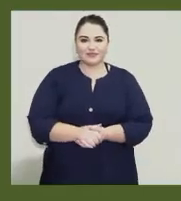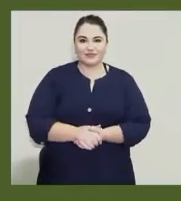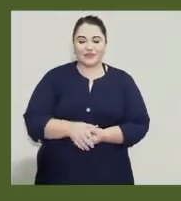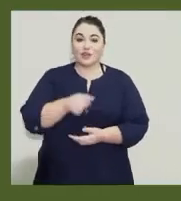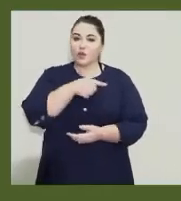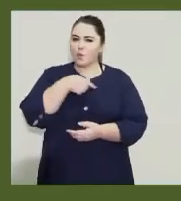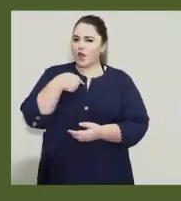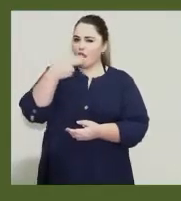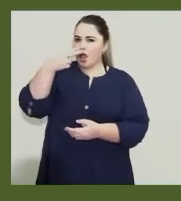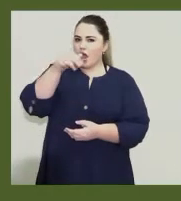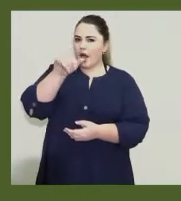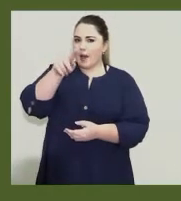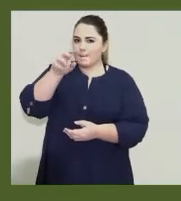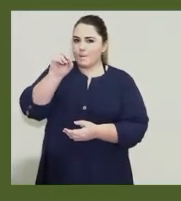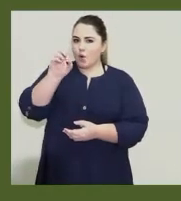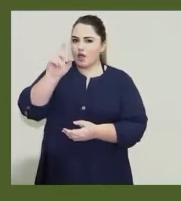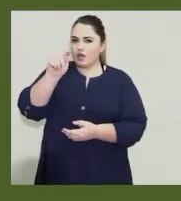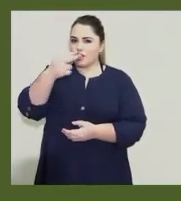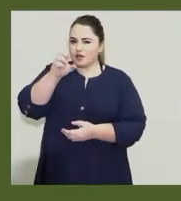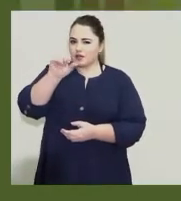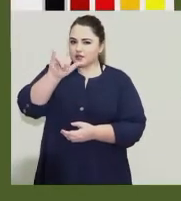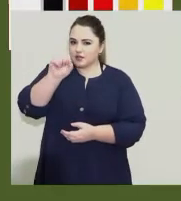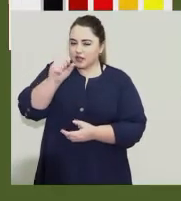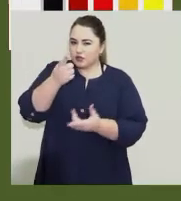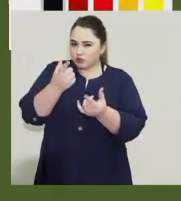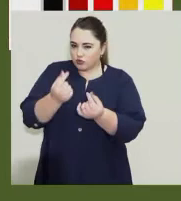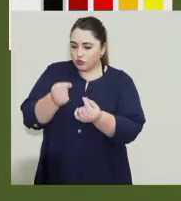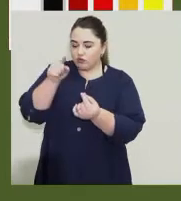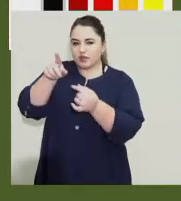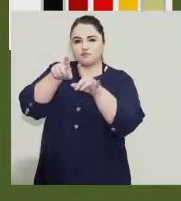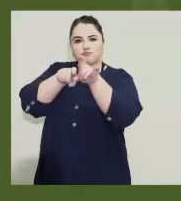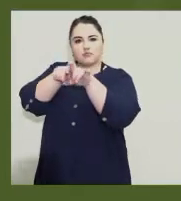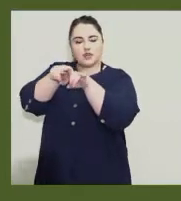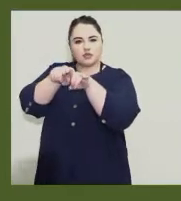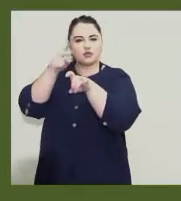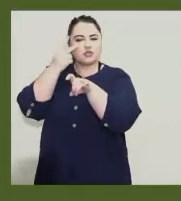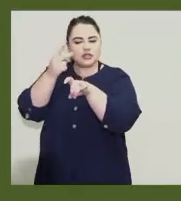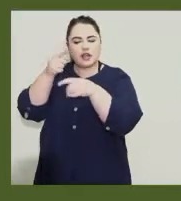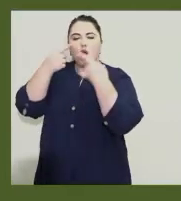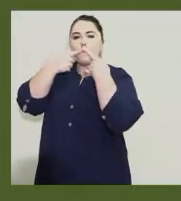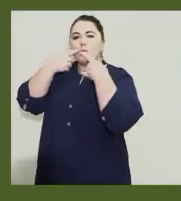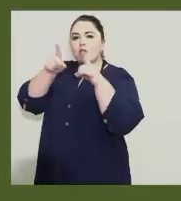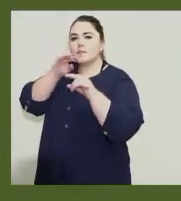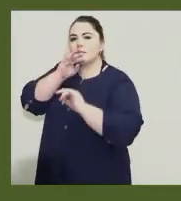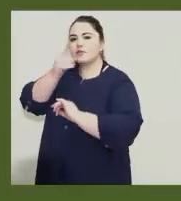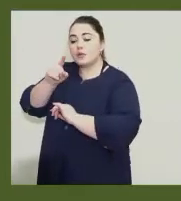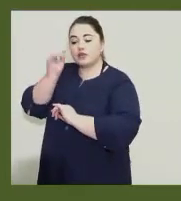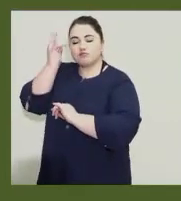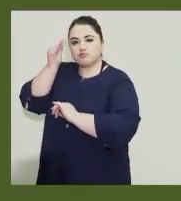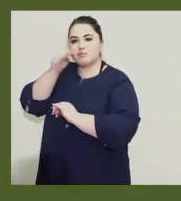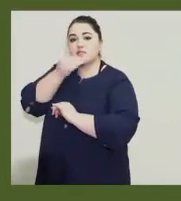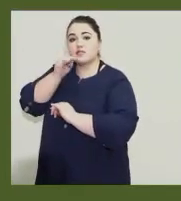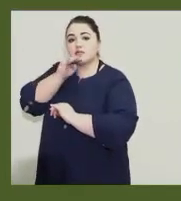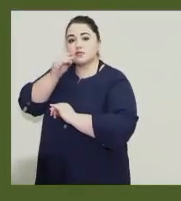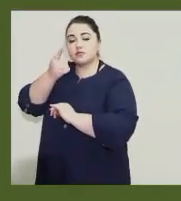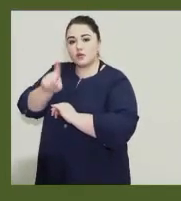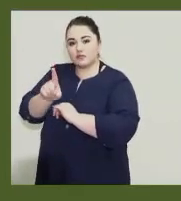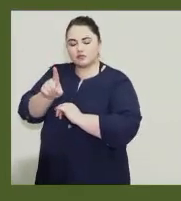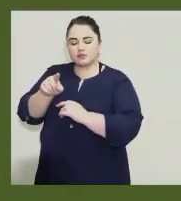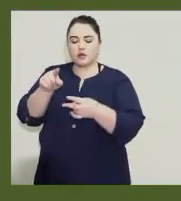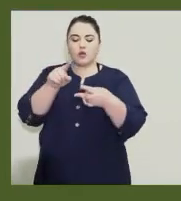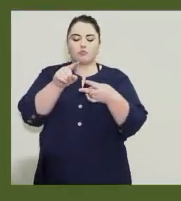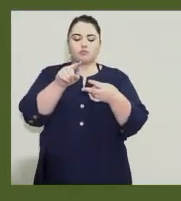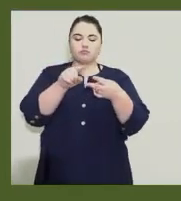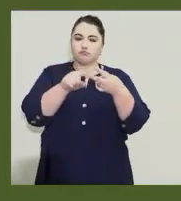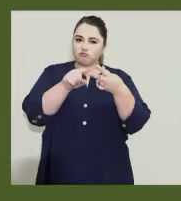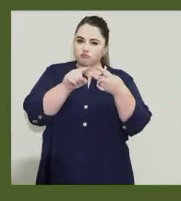We've done hypothesis testing to see what is a hypothesis. We've also looked at some